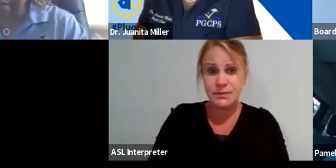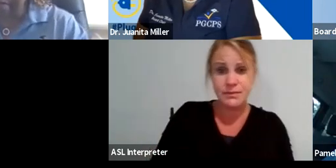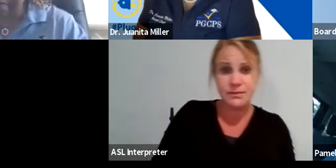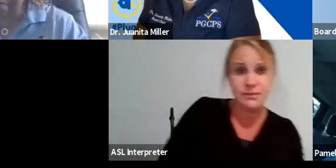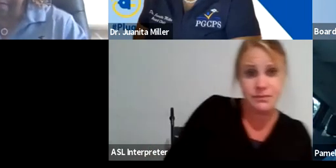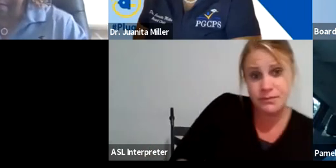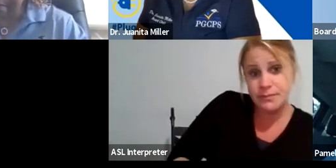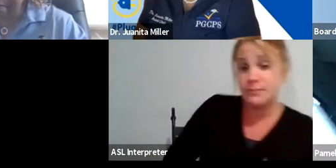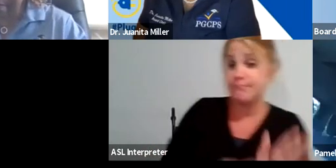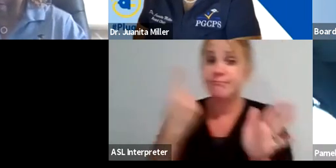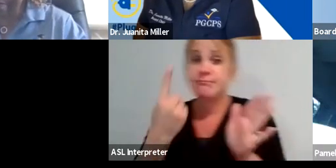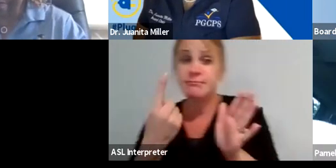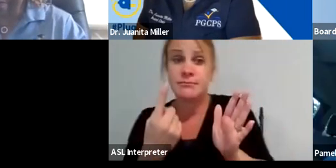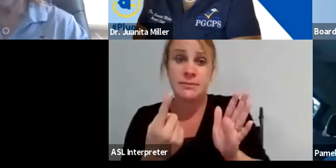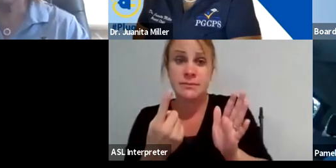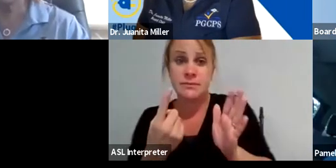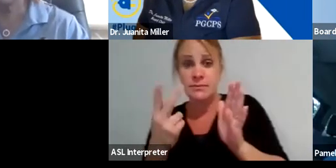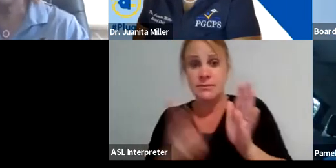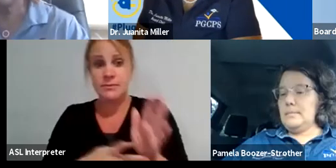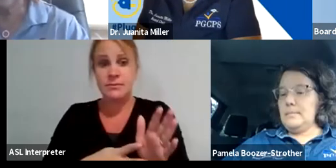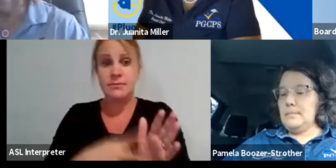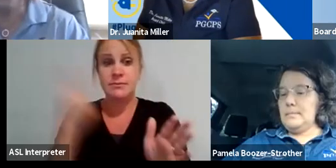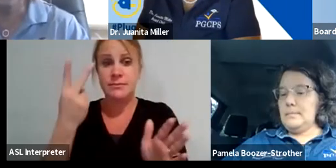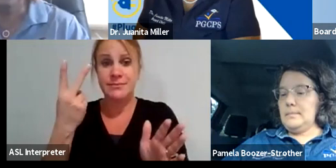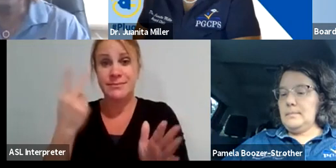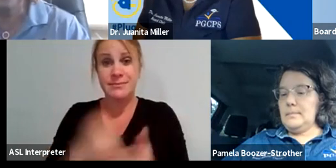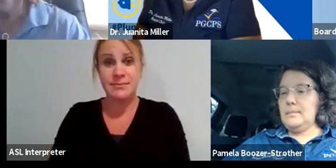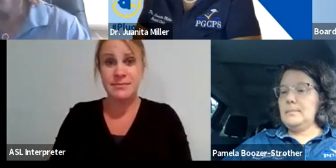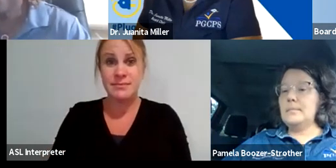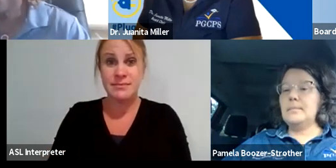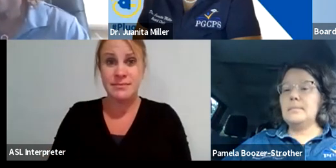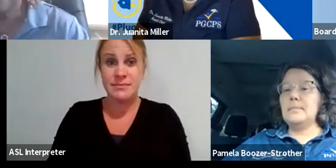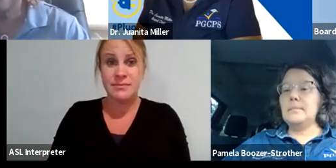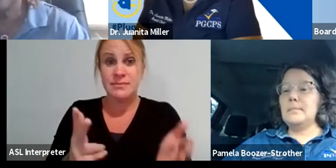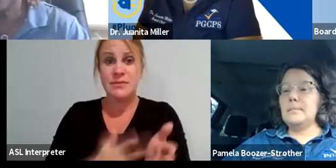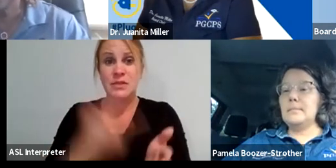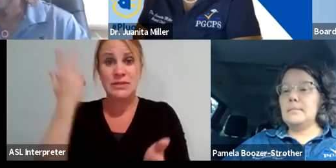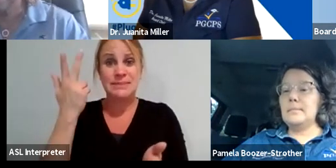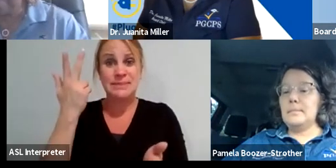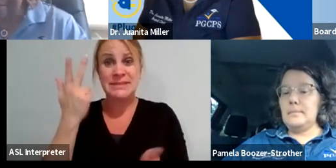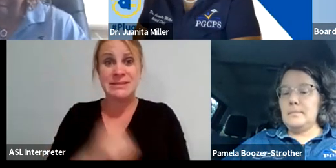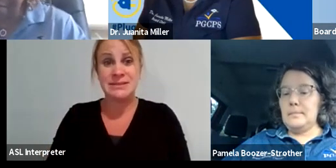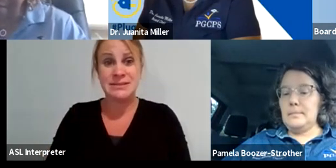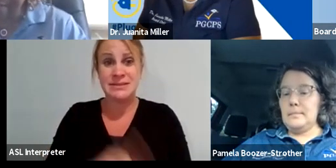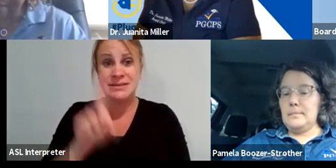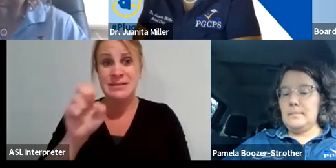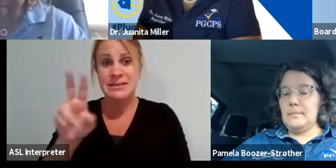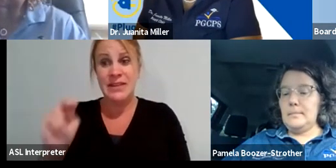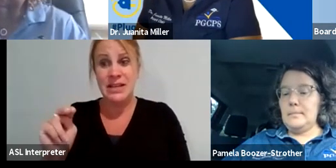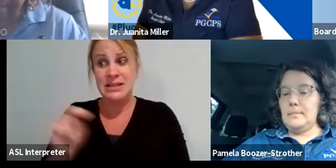going once, going twice, going three times. Mr.